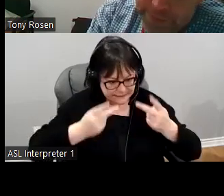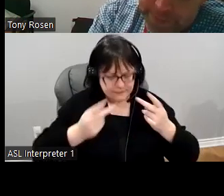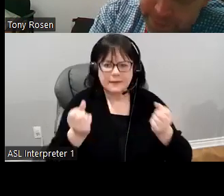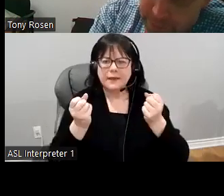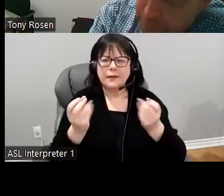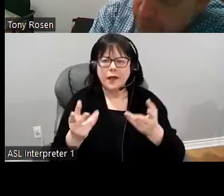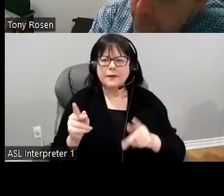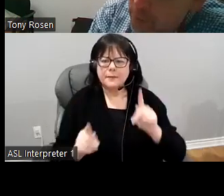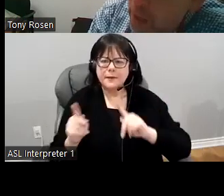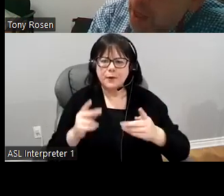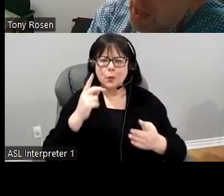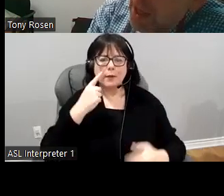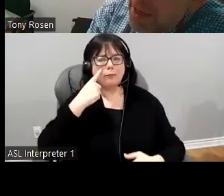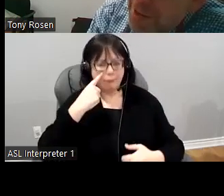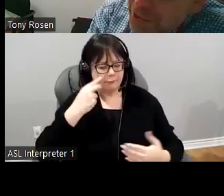eyeballs.